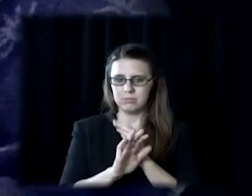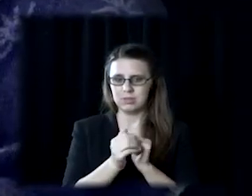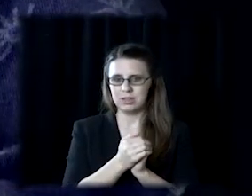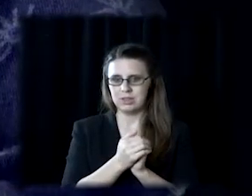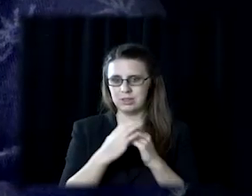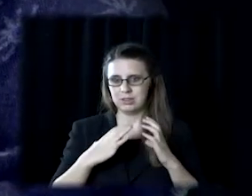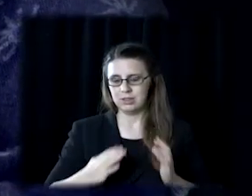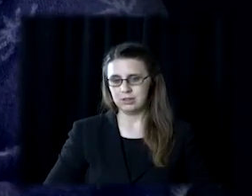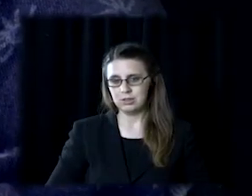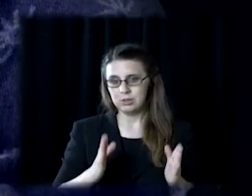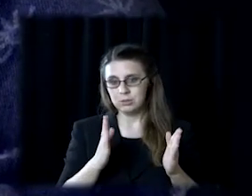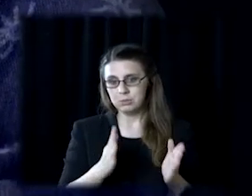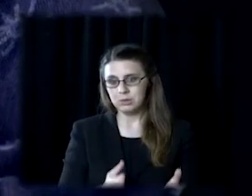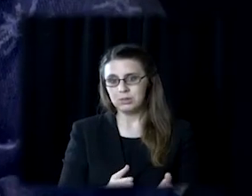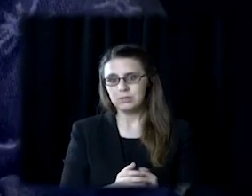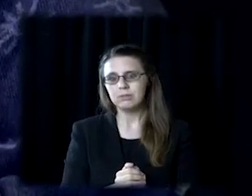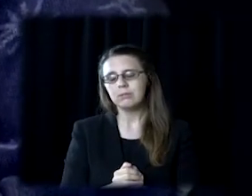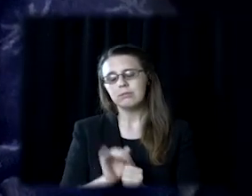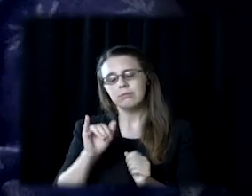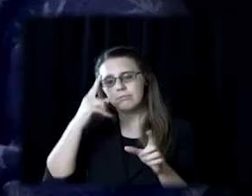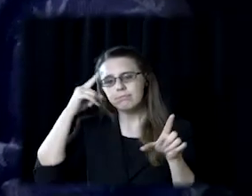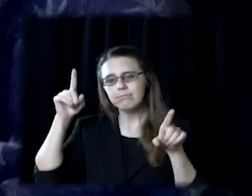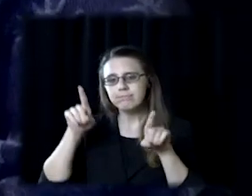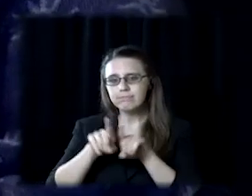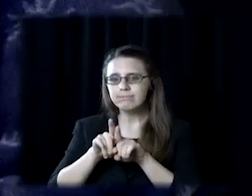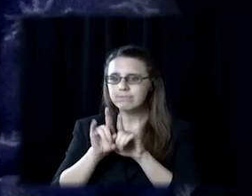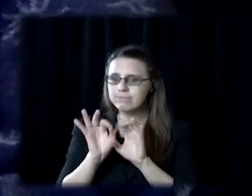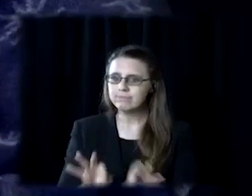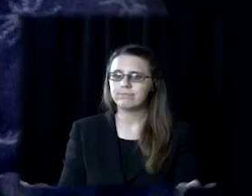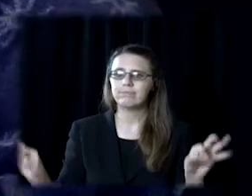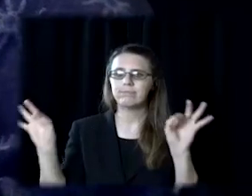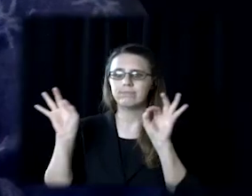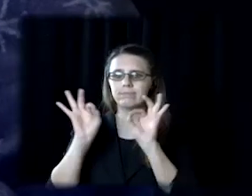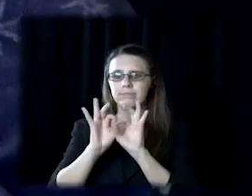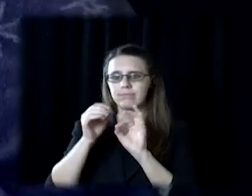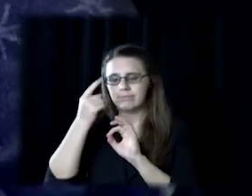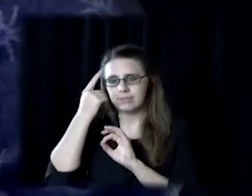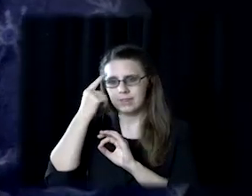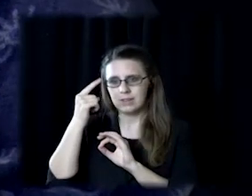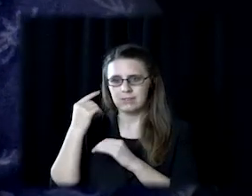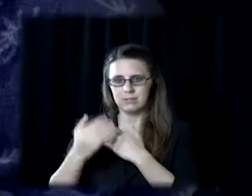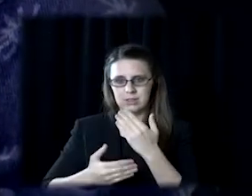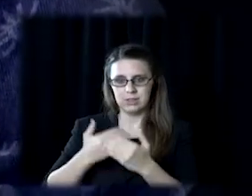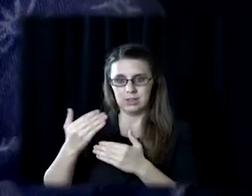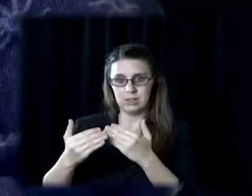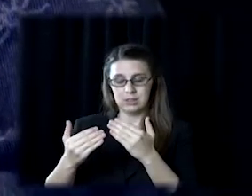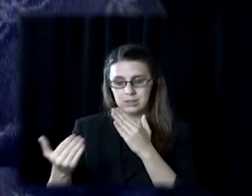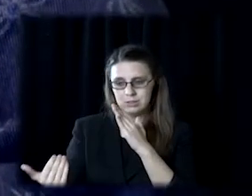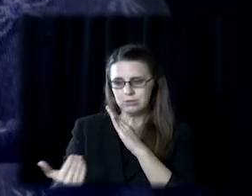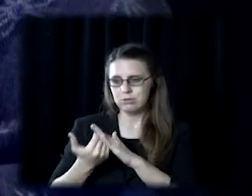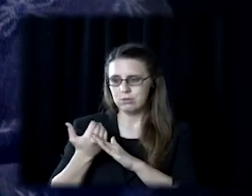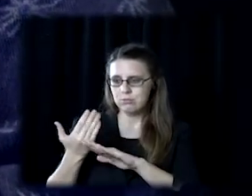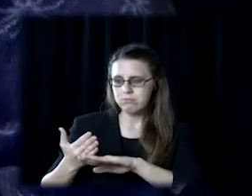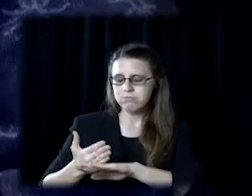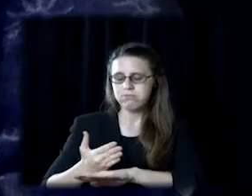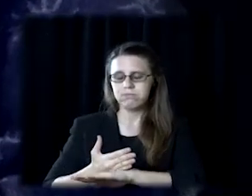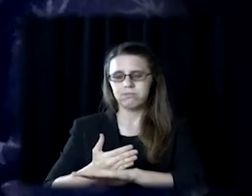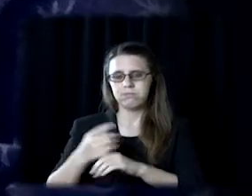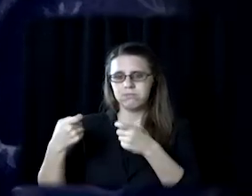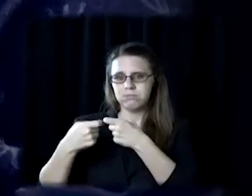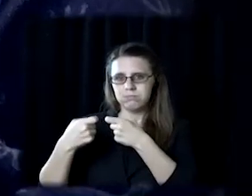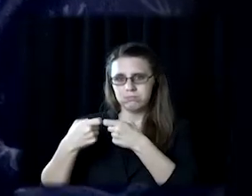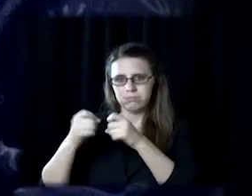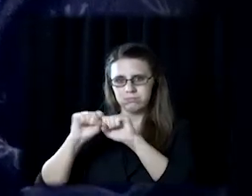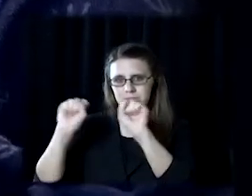an essential step toward executing the transformation and modernization of Puerto Rico's energy system. Relative to the